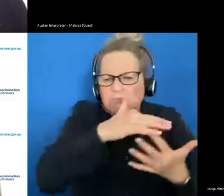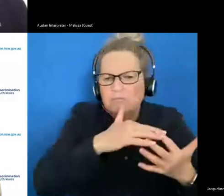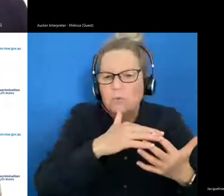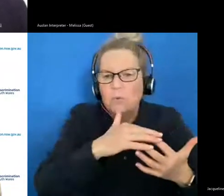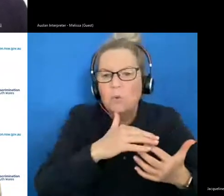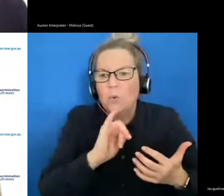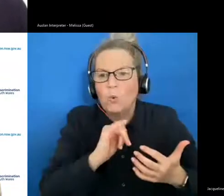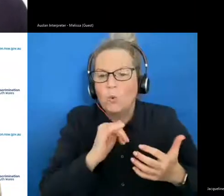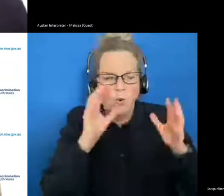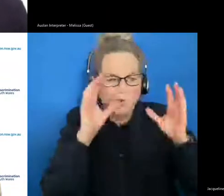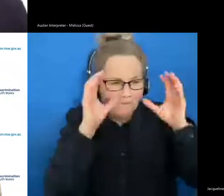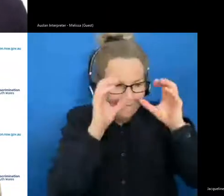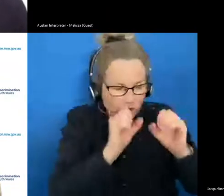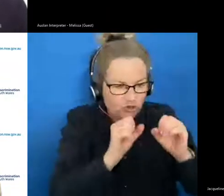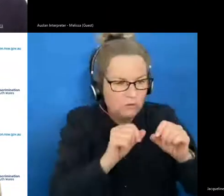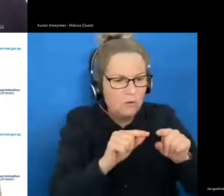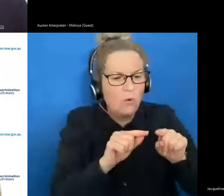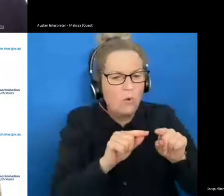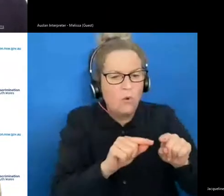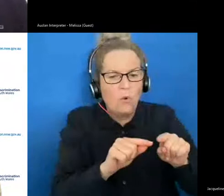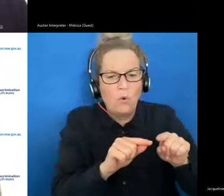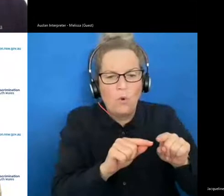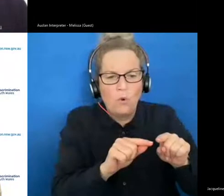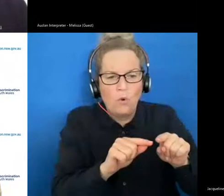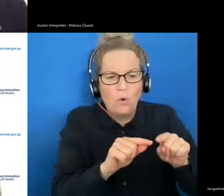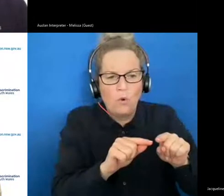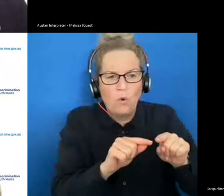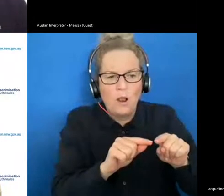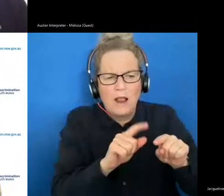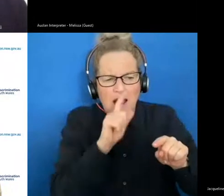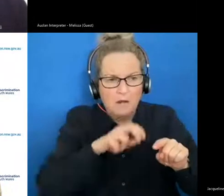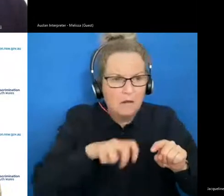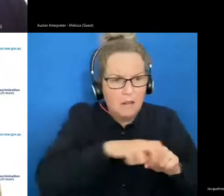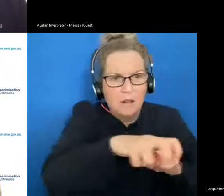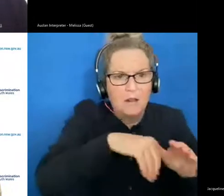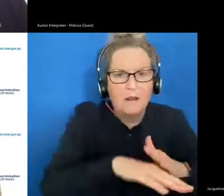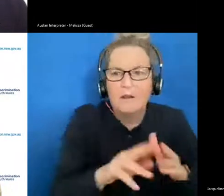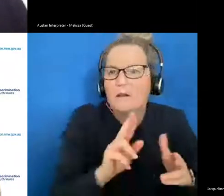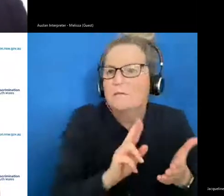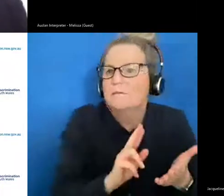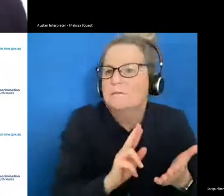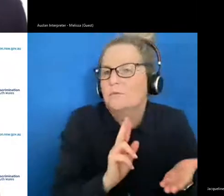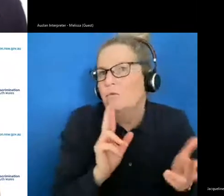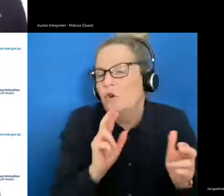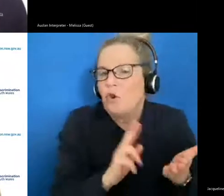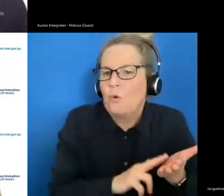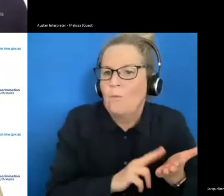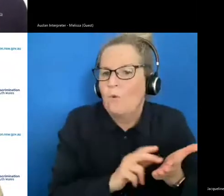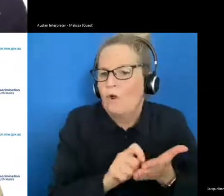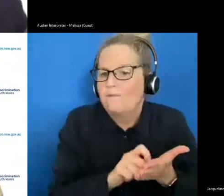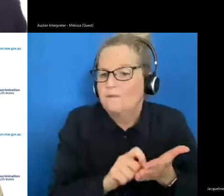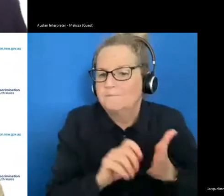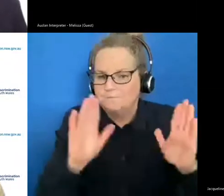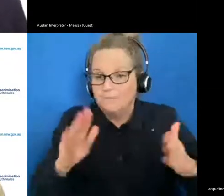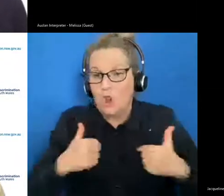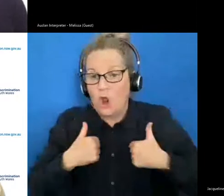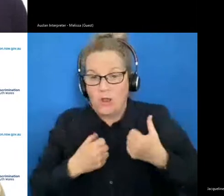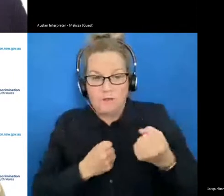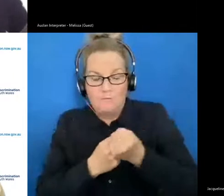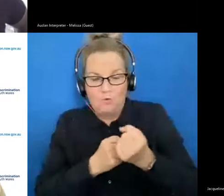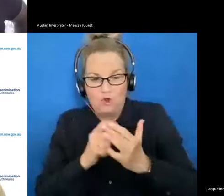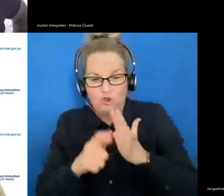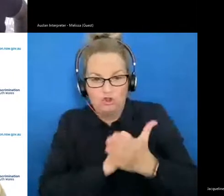or confidence to circulate in a normal office environment. So look, my role was largely to support Josh through